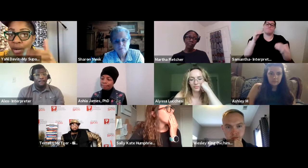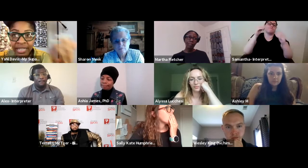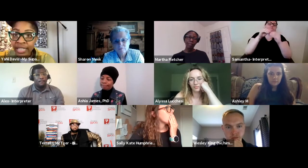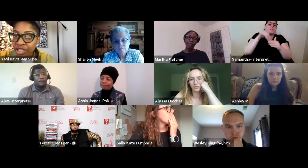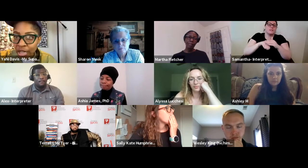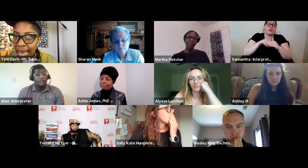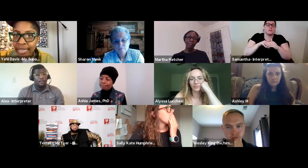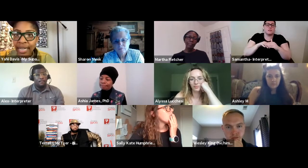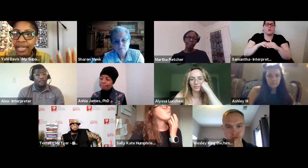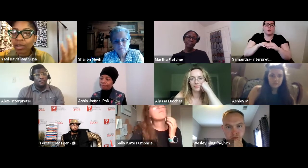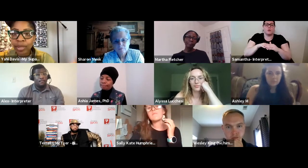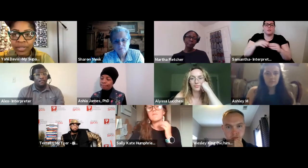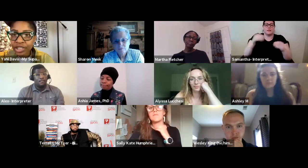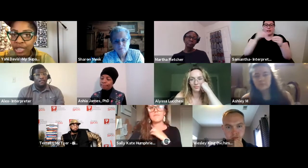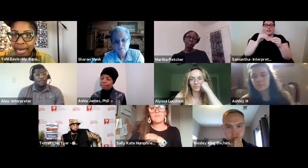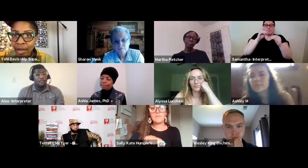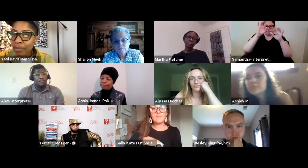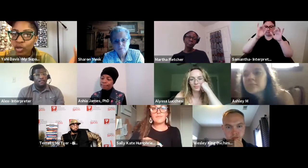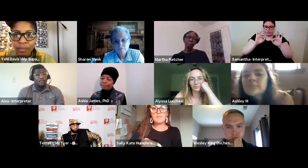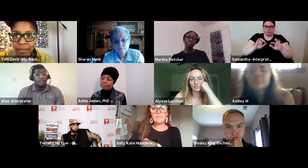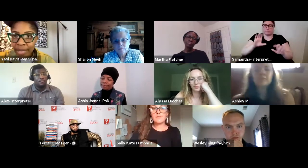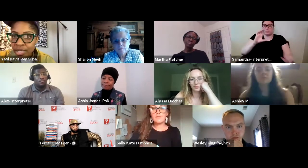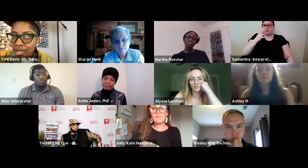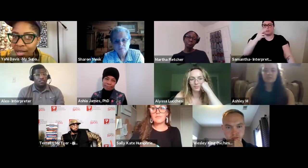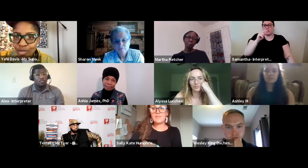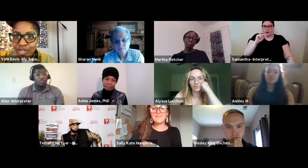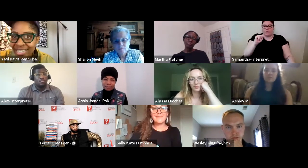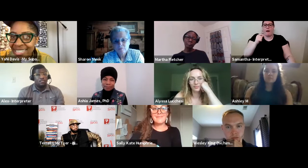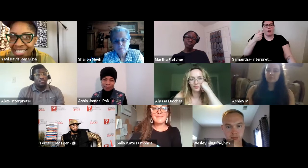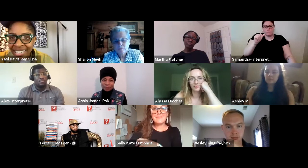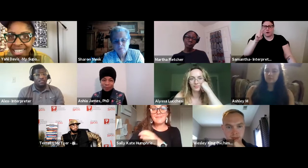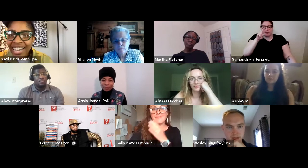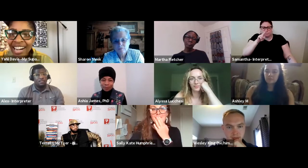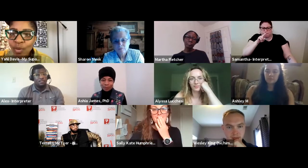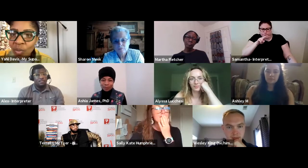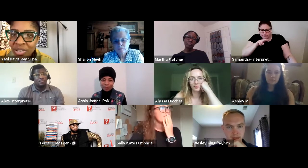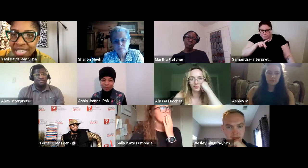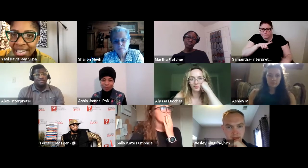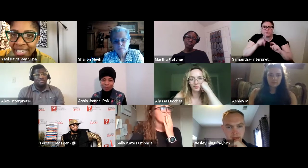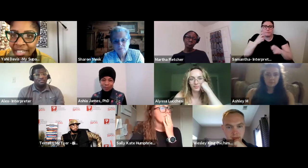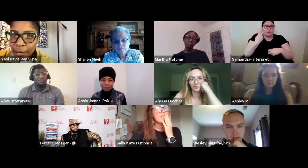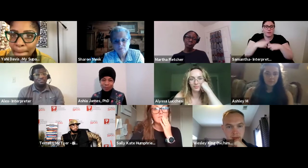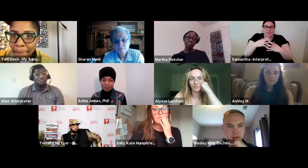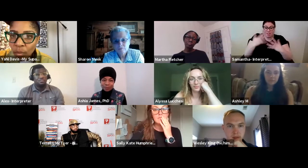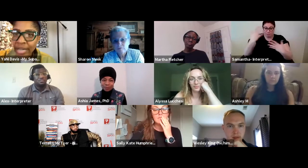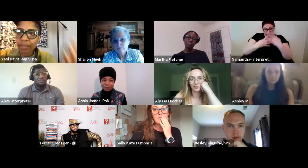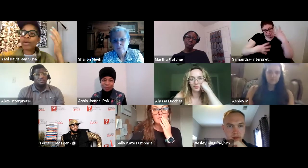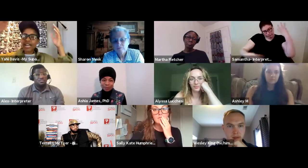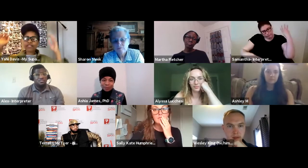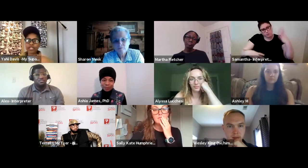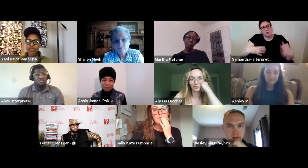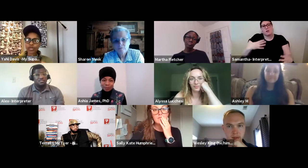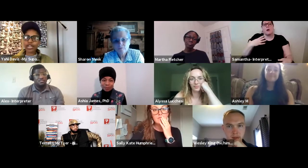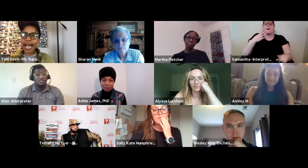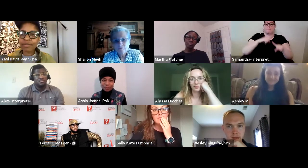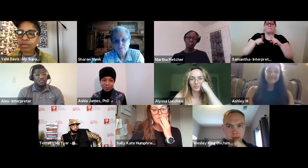accessible coming in the chat. Y'all are blowing this chat up. I'm doing my best to read and see what we're saying here. Okay, but right